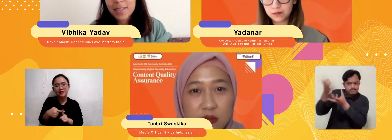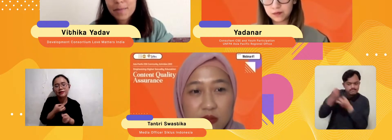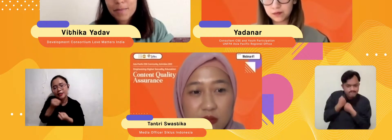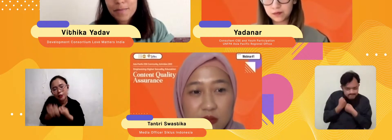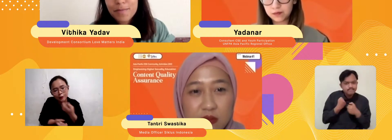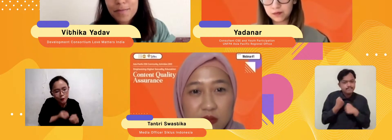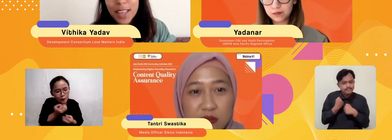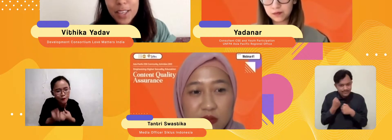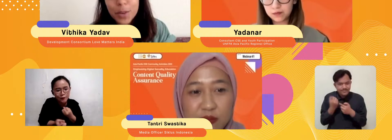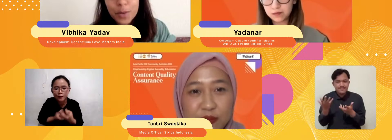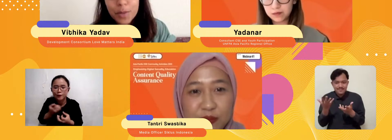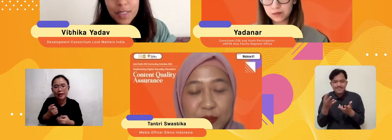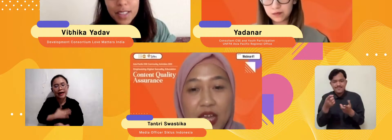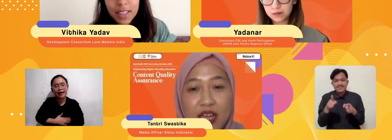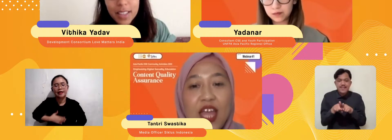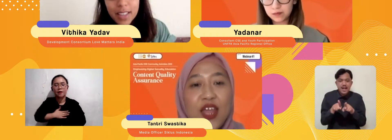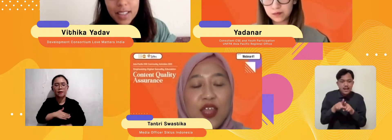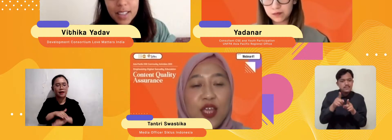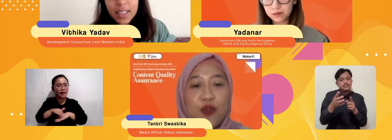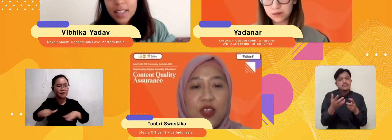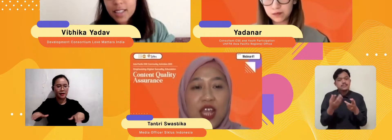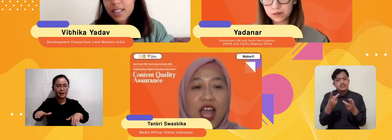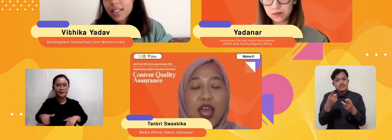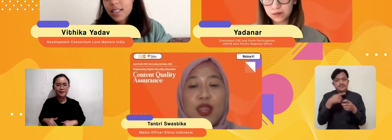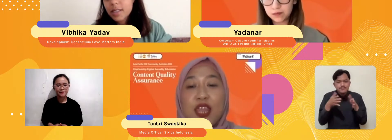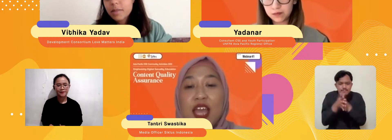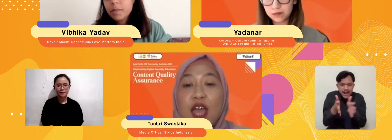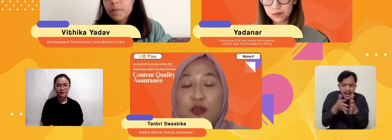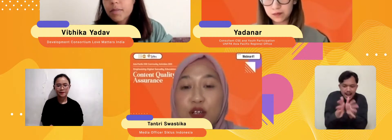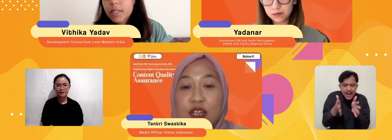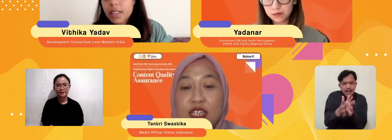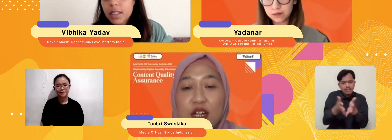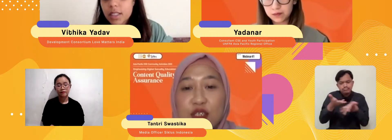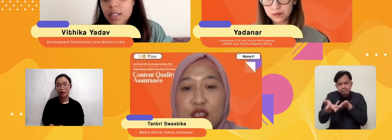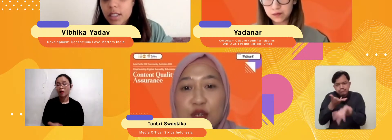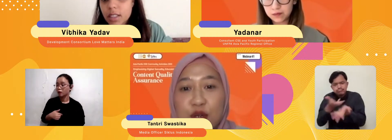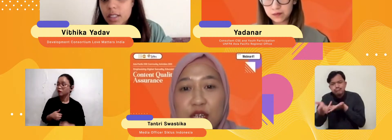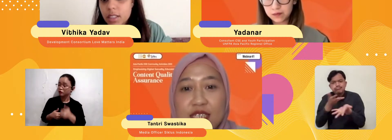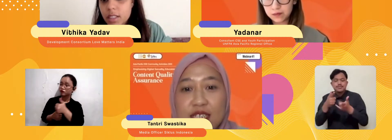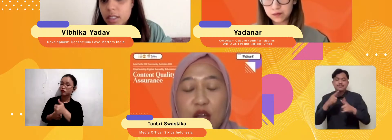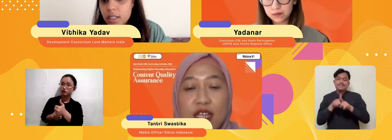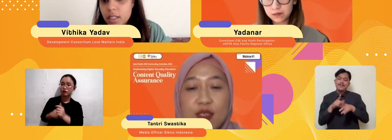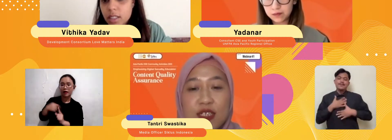audience. Thank you. Yeah, thank you, Vitika. I think I have already